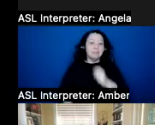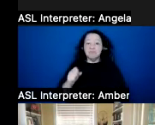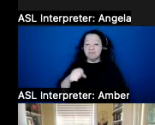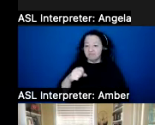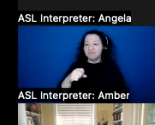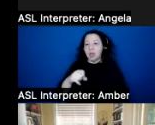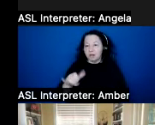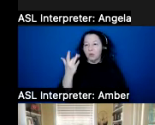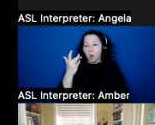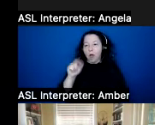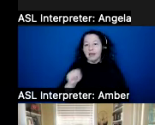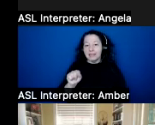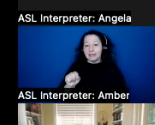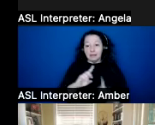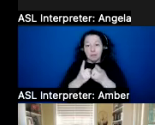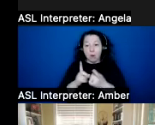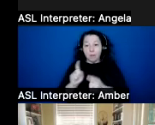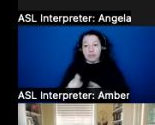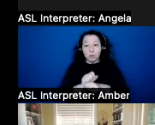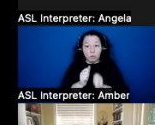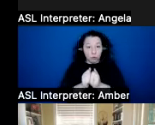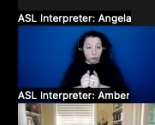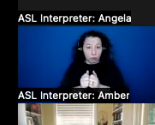know, these departments need to be working together.